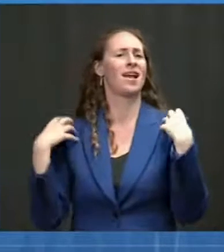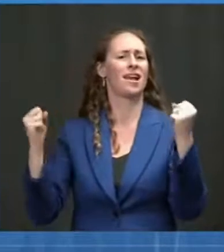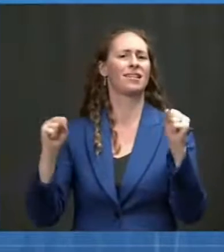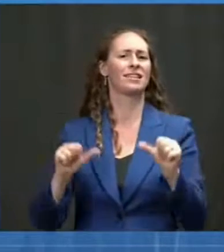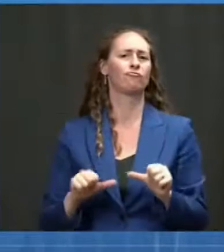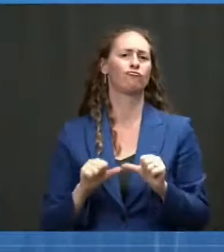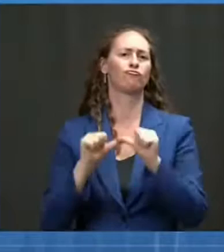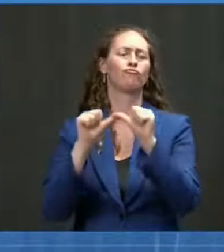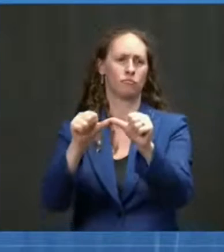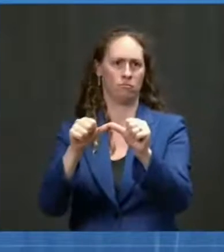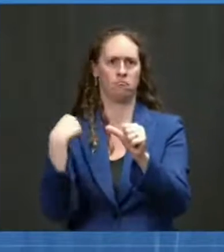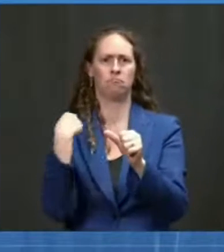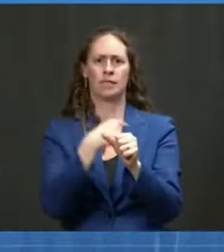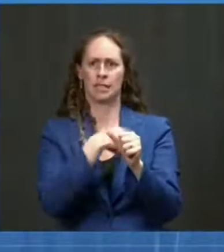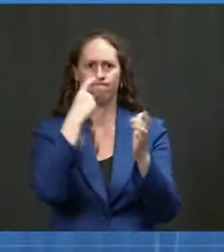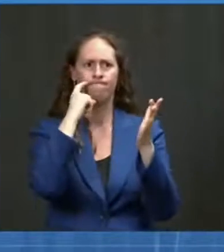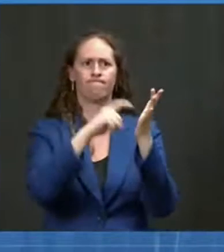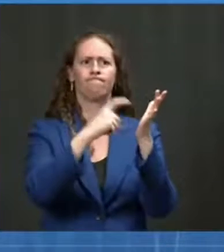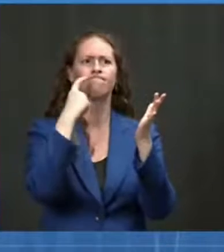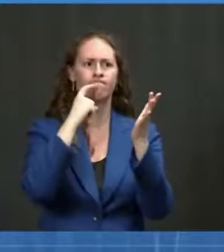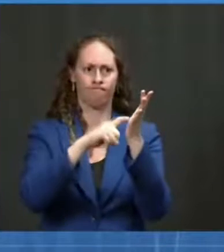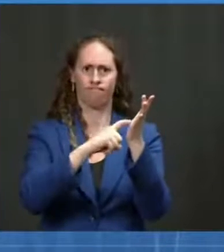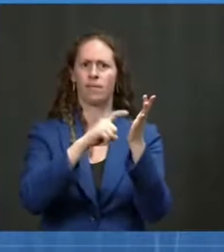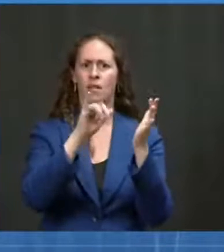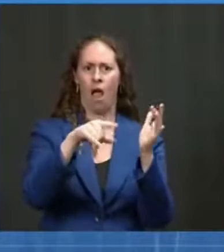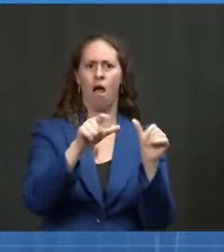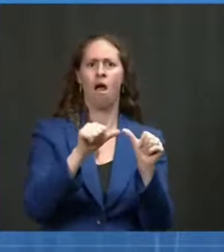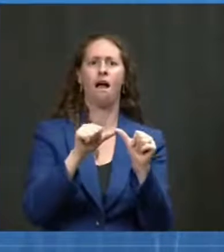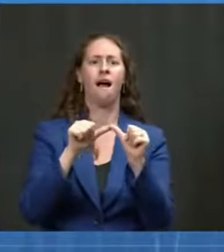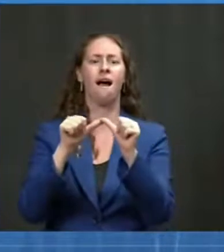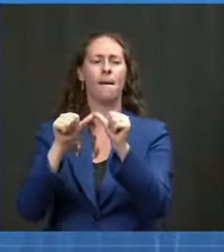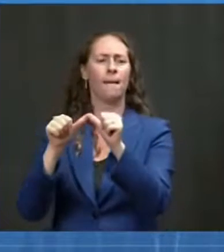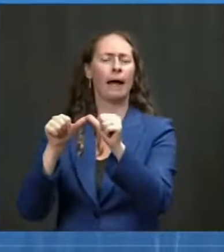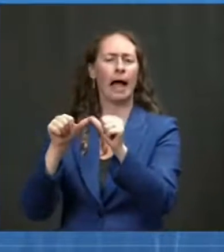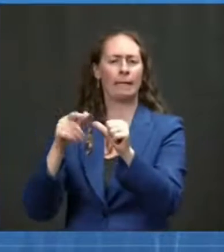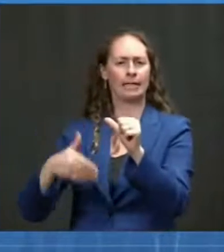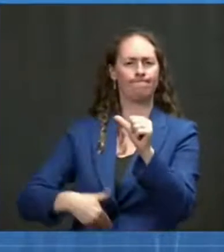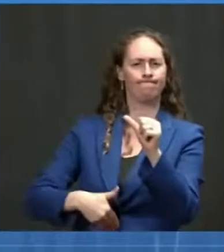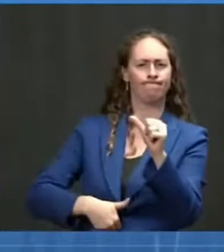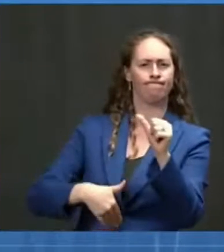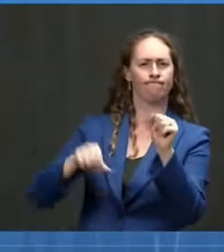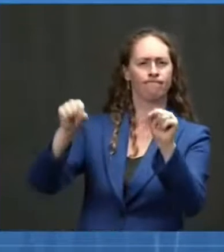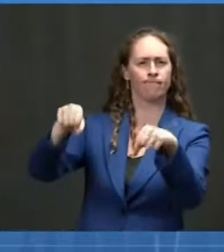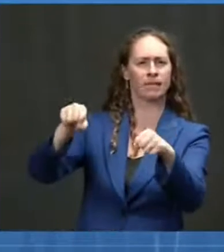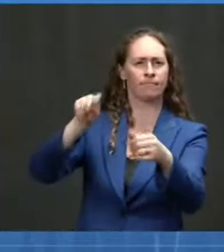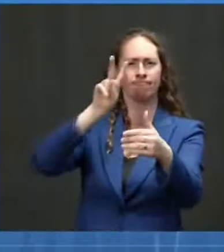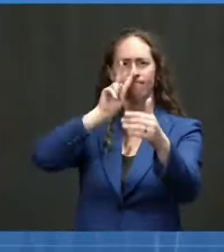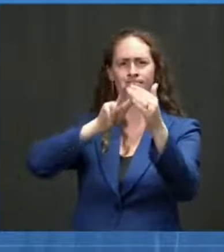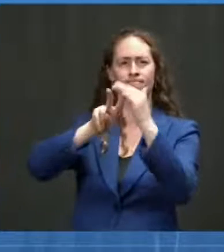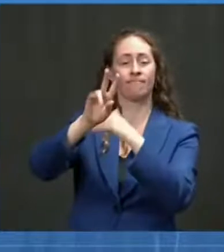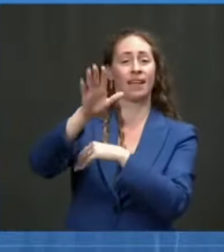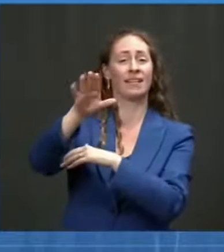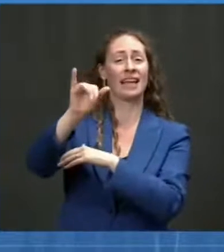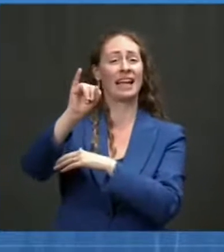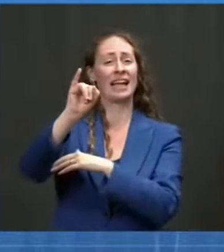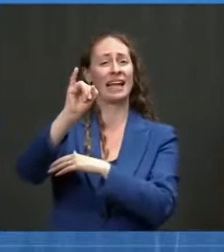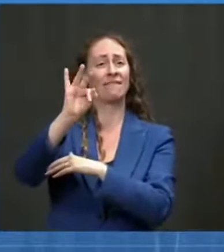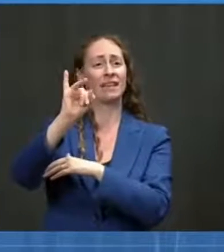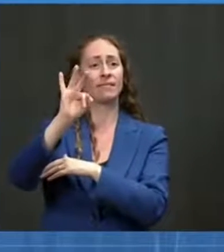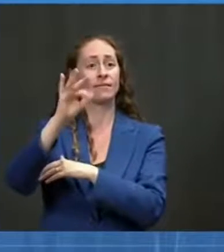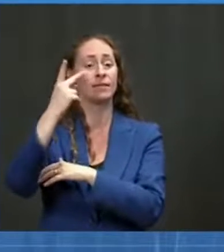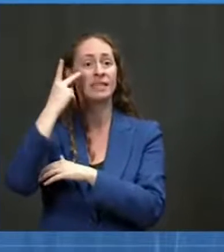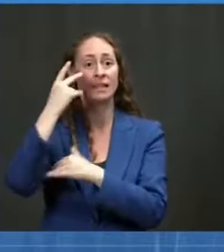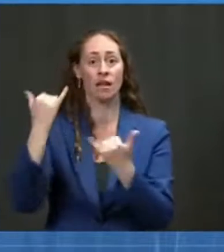a high level, which is good news. But our anticipation is that if the trajectory that we are seeing continues, that we